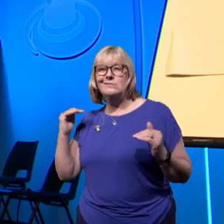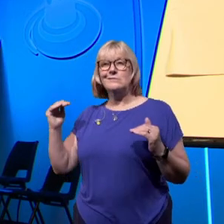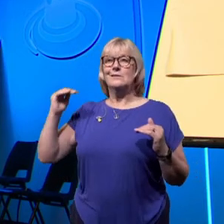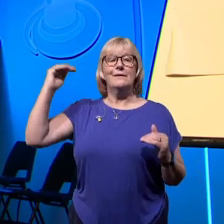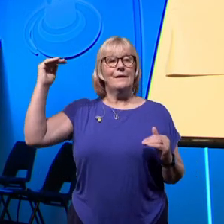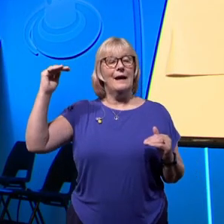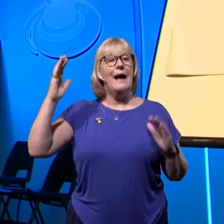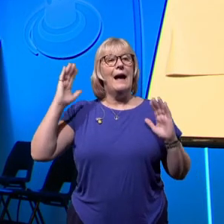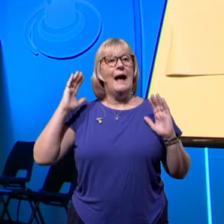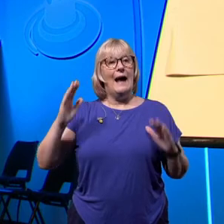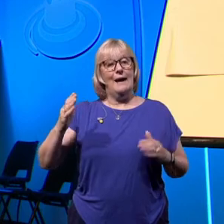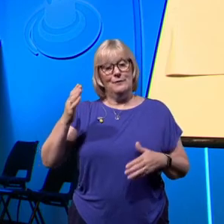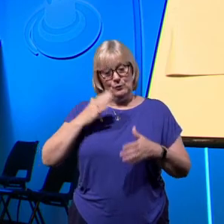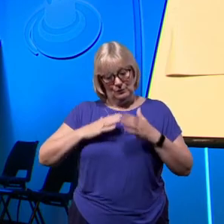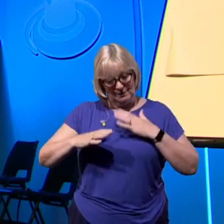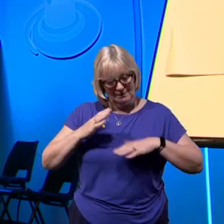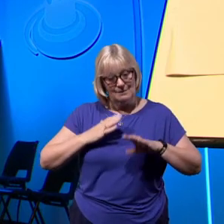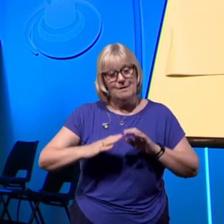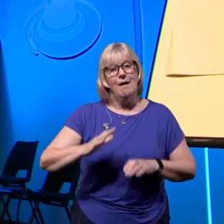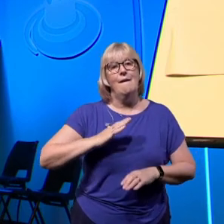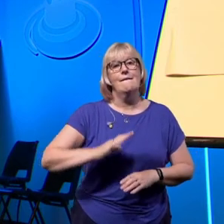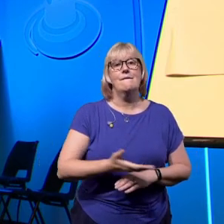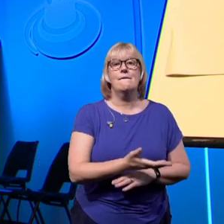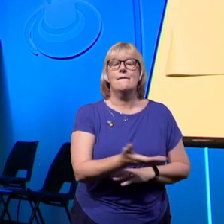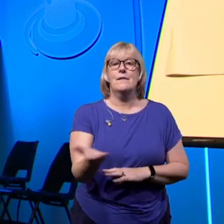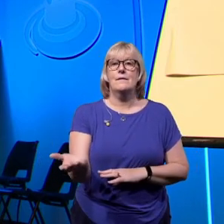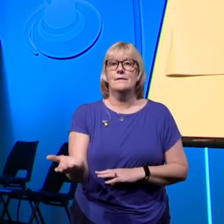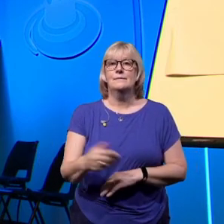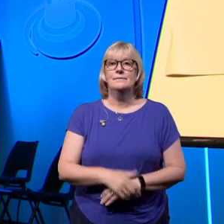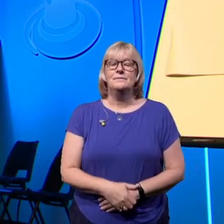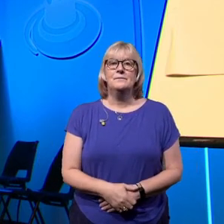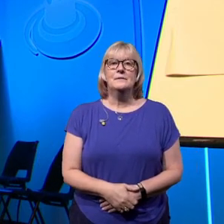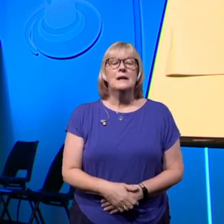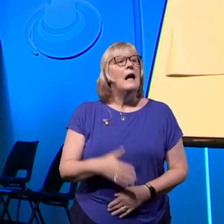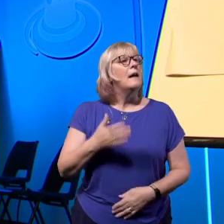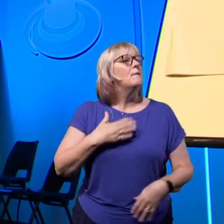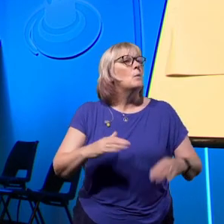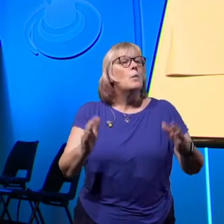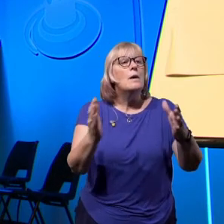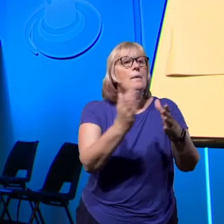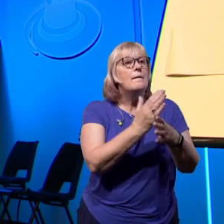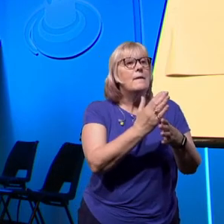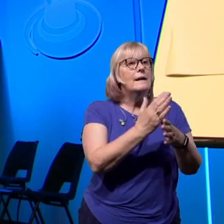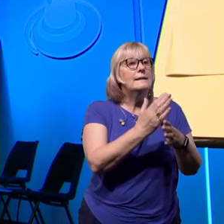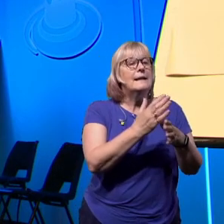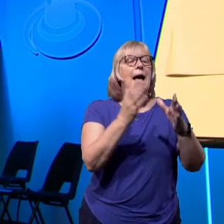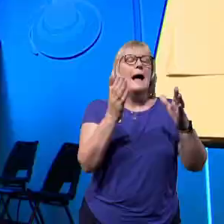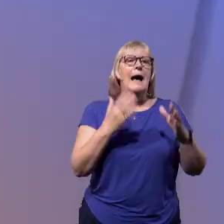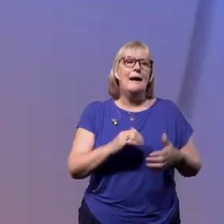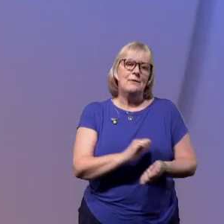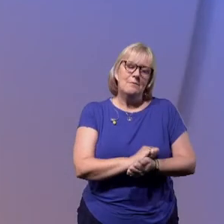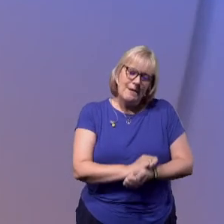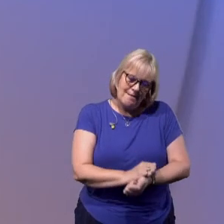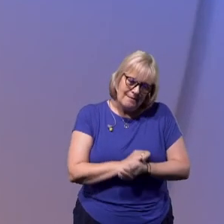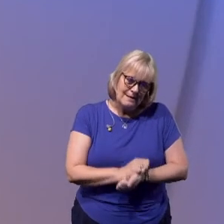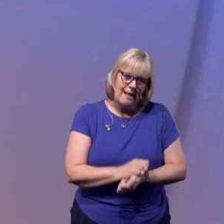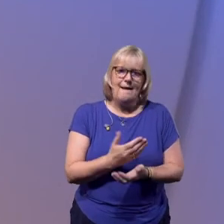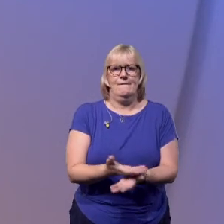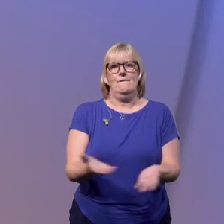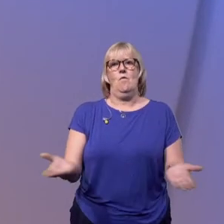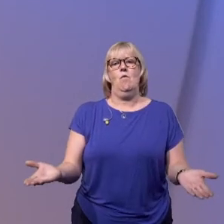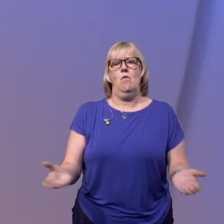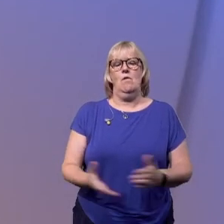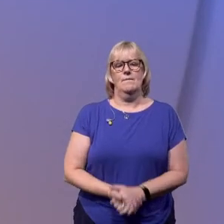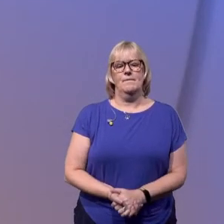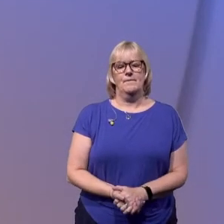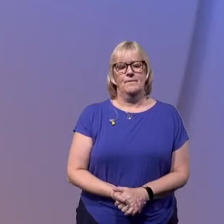you must be your servant. And whoever wants to be first must be slave of all. For even